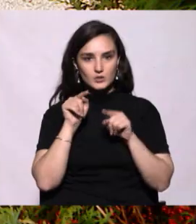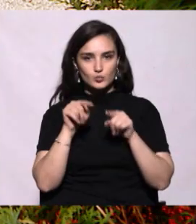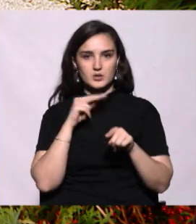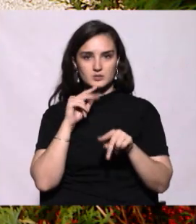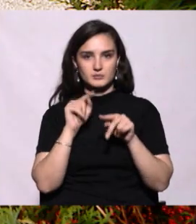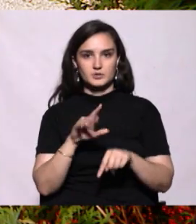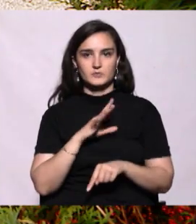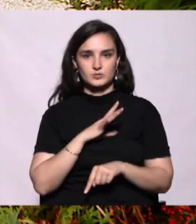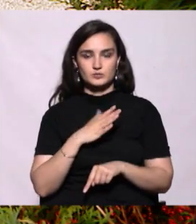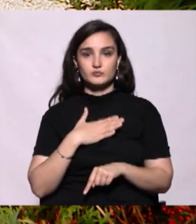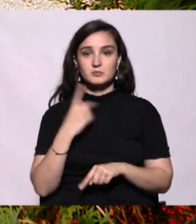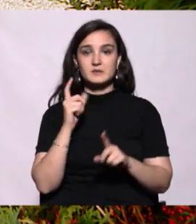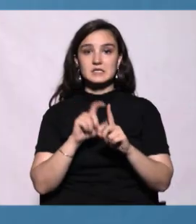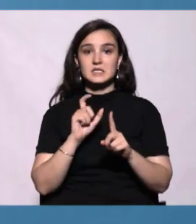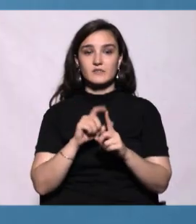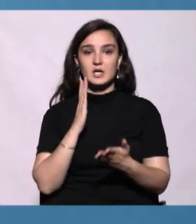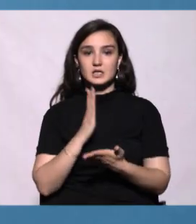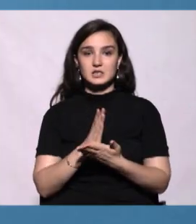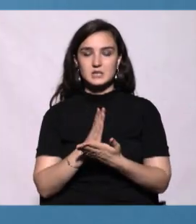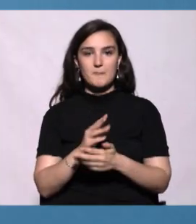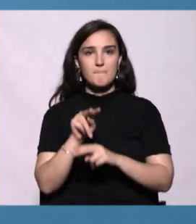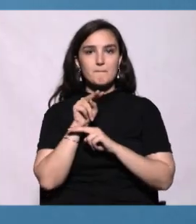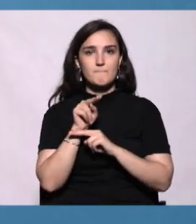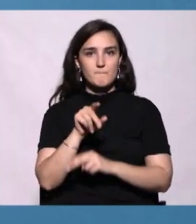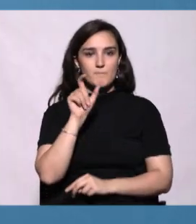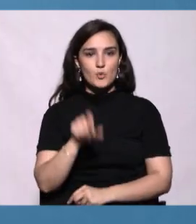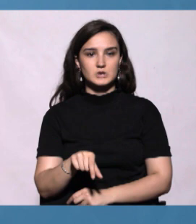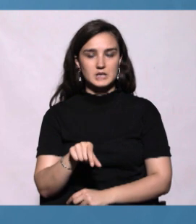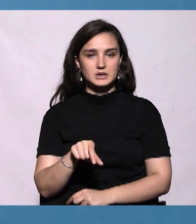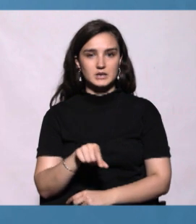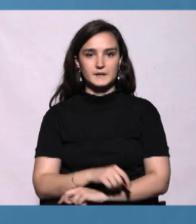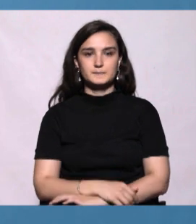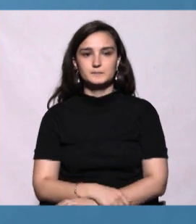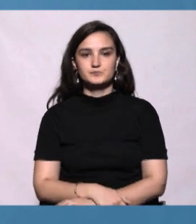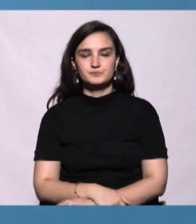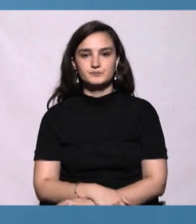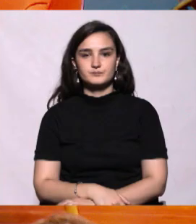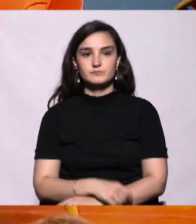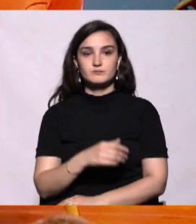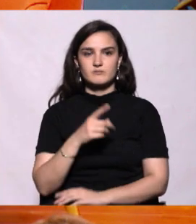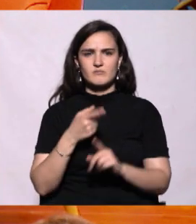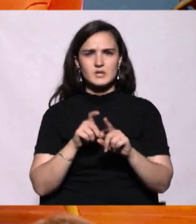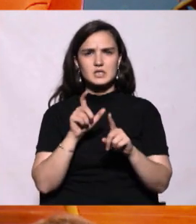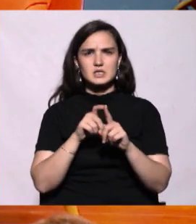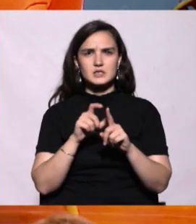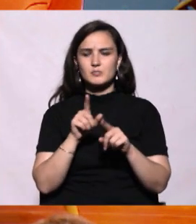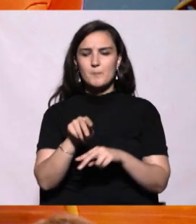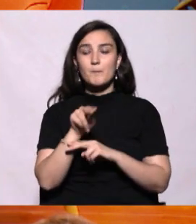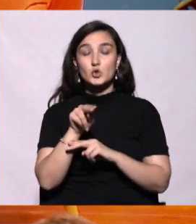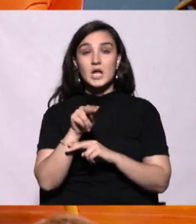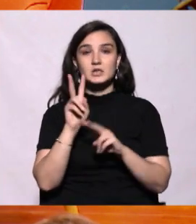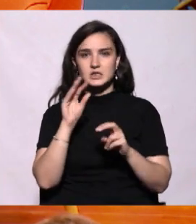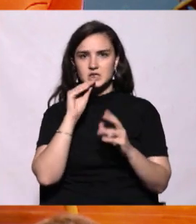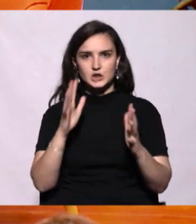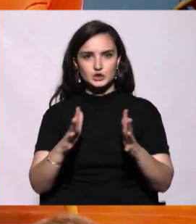today. Our first word is hound. Hound. Now this is a large dog that's